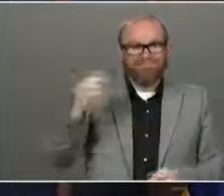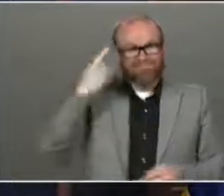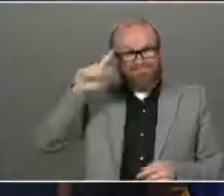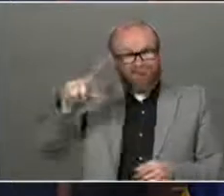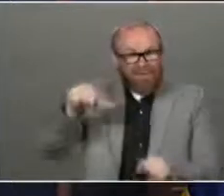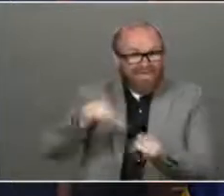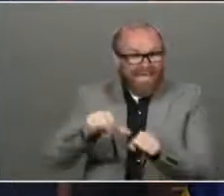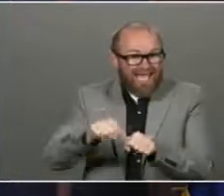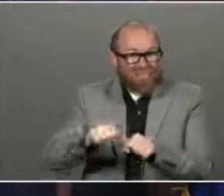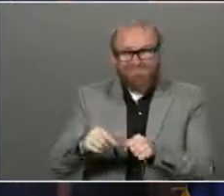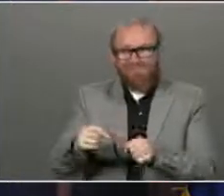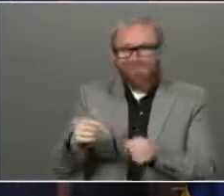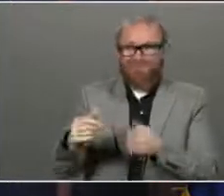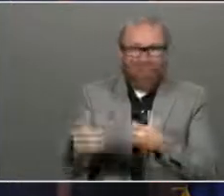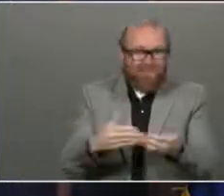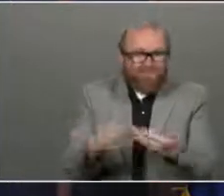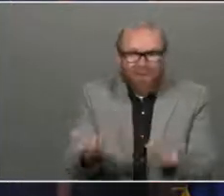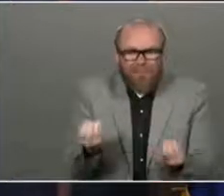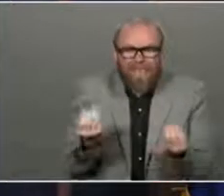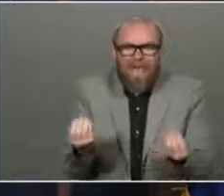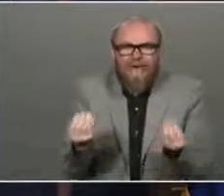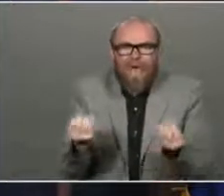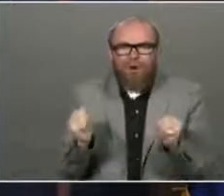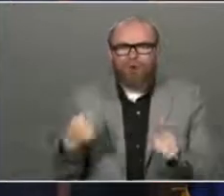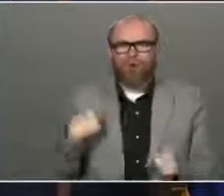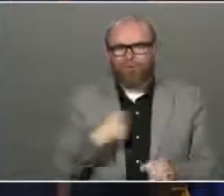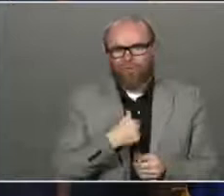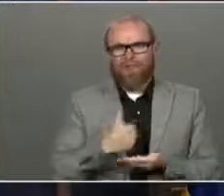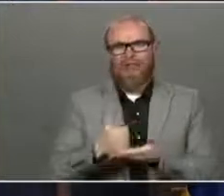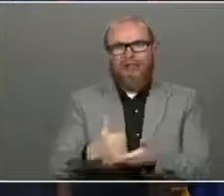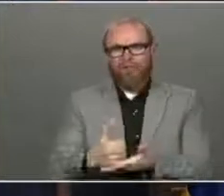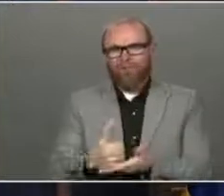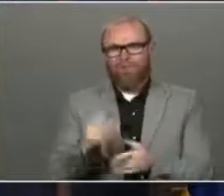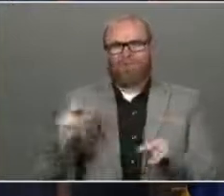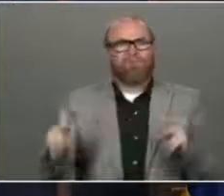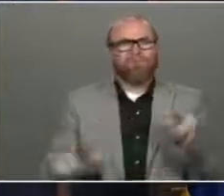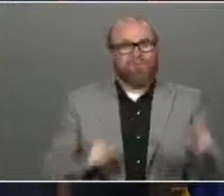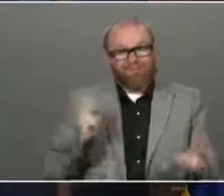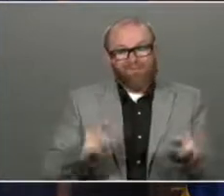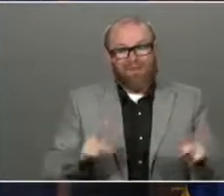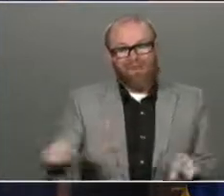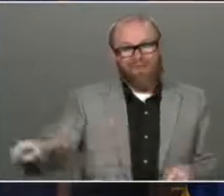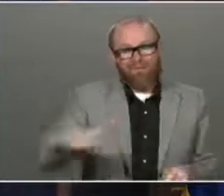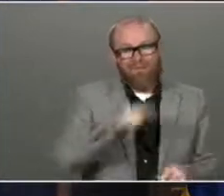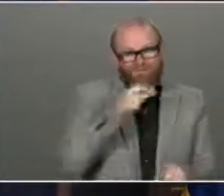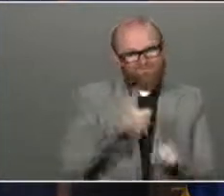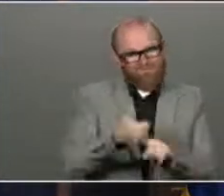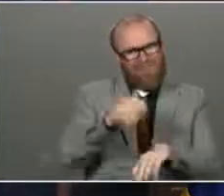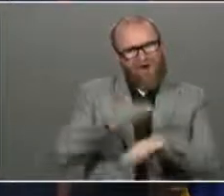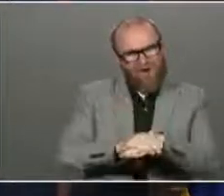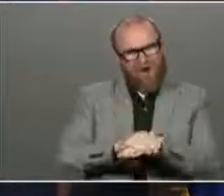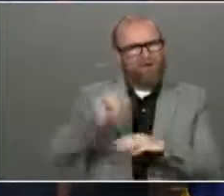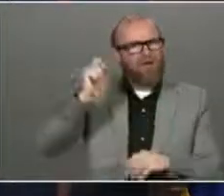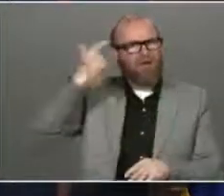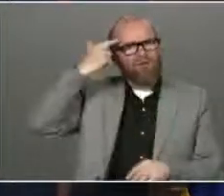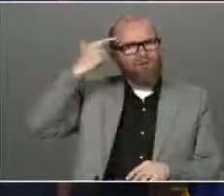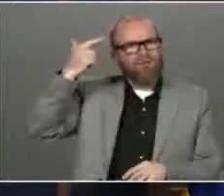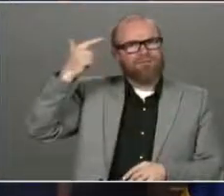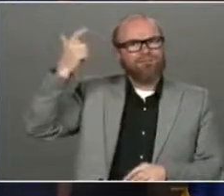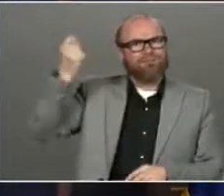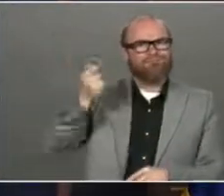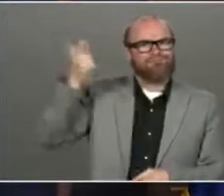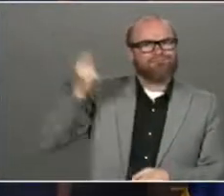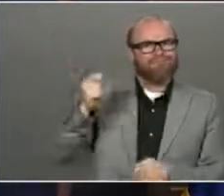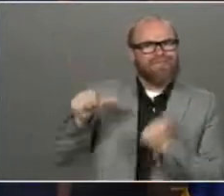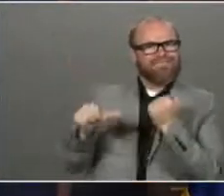gas tax. Can we help people who are on government assistance, increasing that